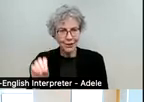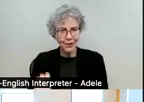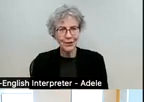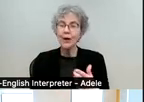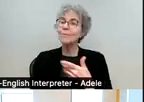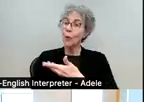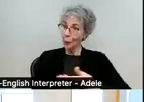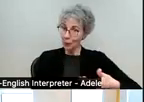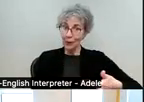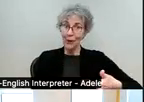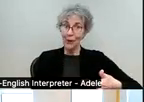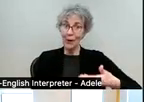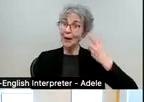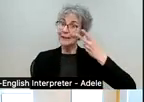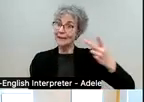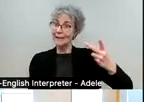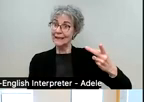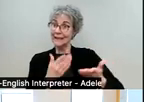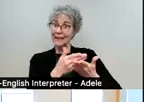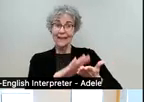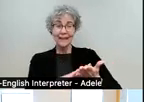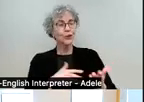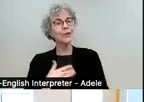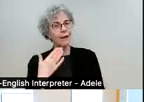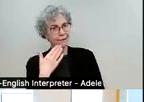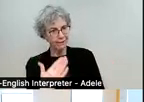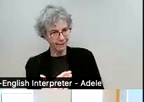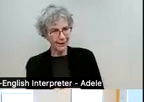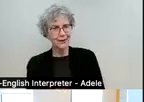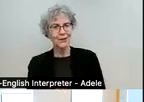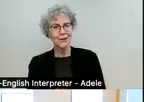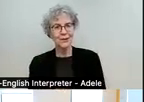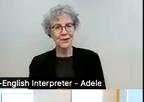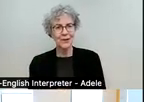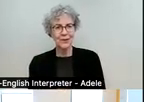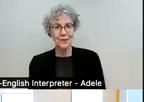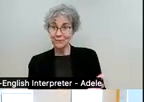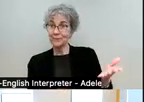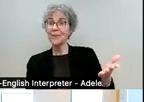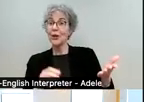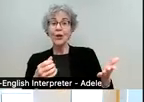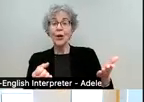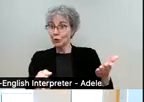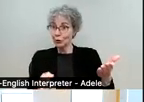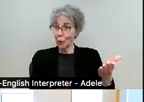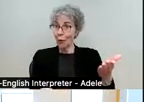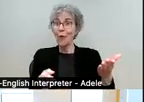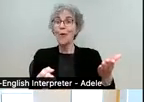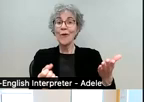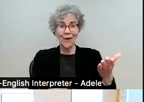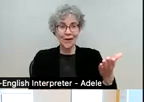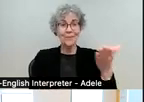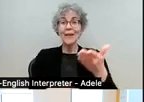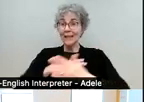Thank you, Biagio. Welcome to the kitchen. Thank you. There's a stove. Uh-huh. There's